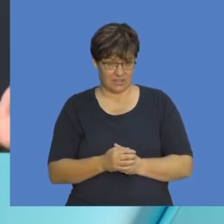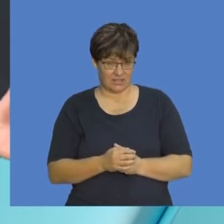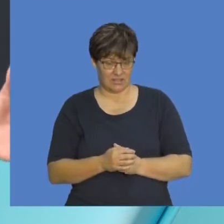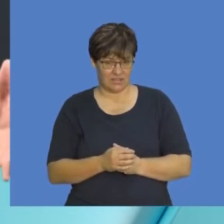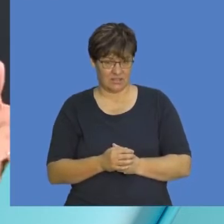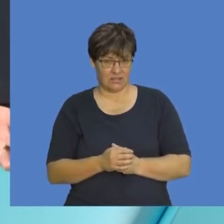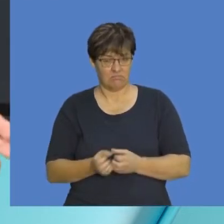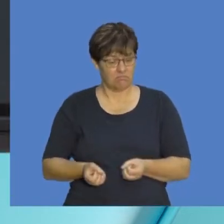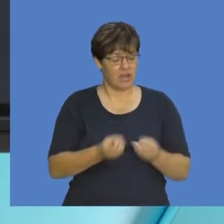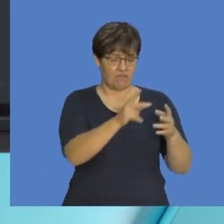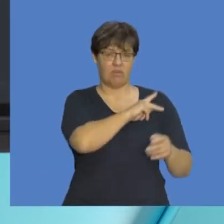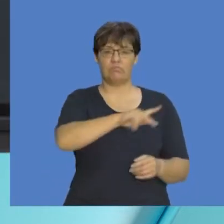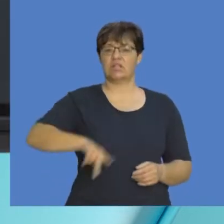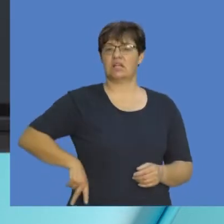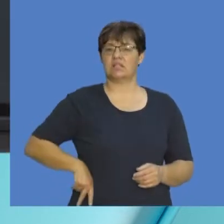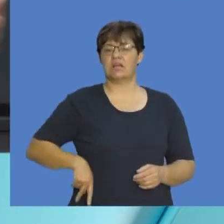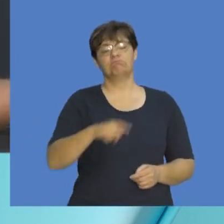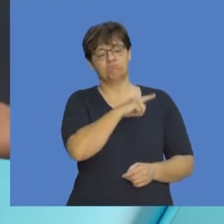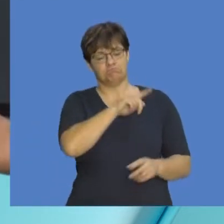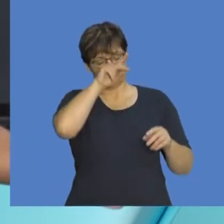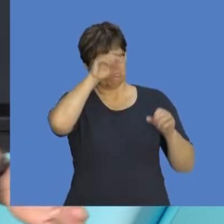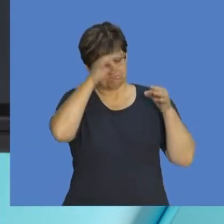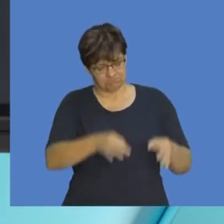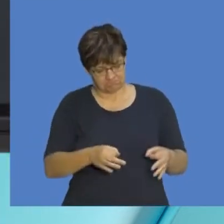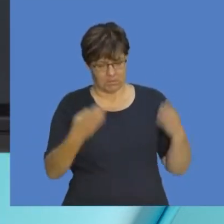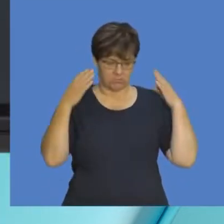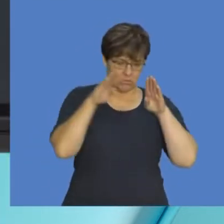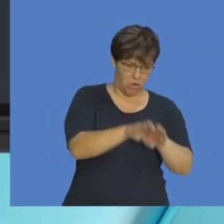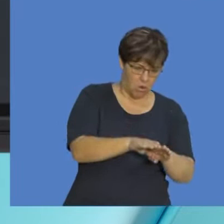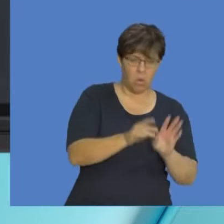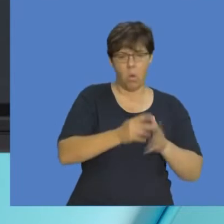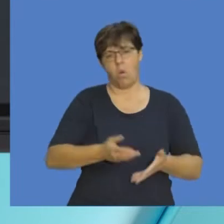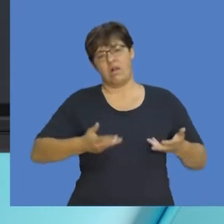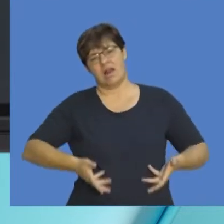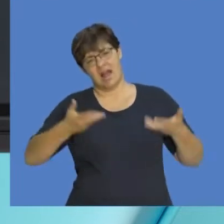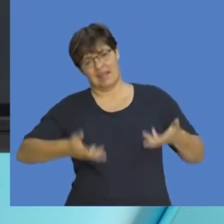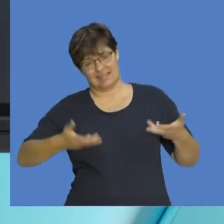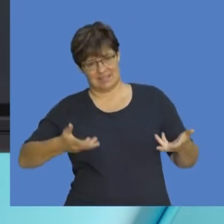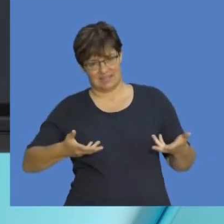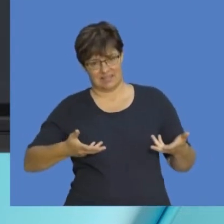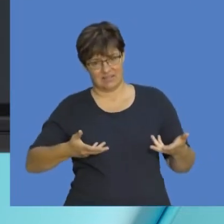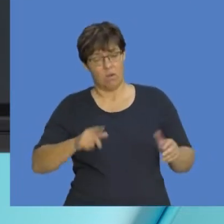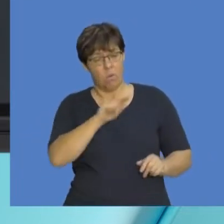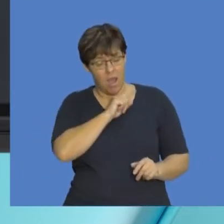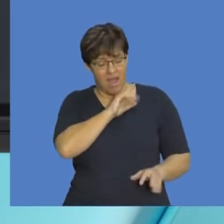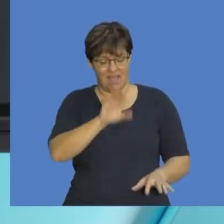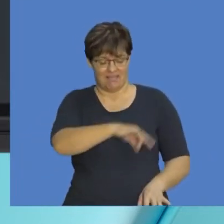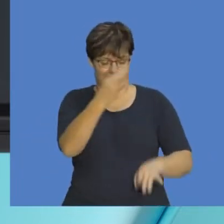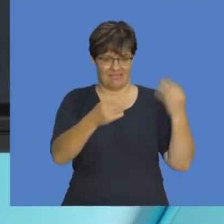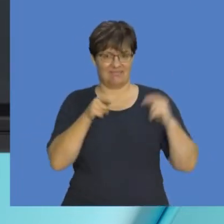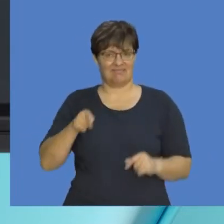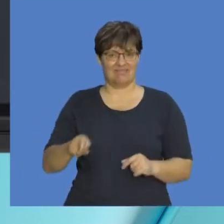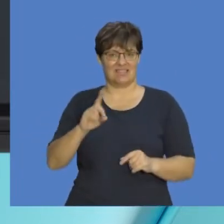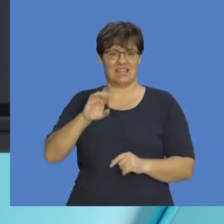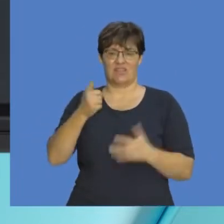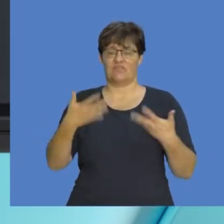it to our president, and we'll decide whether we're on lockdown or to ease the lockdown after the analysis of data,